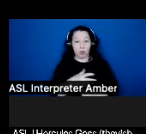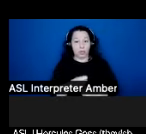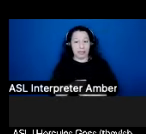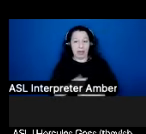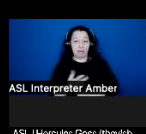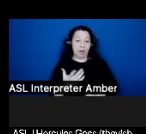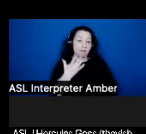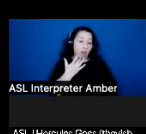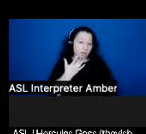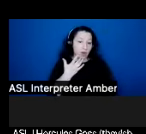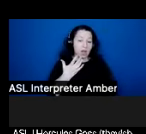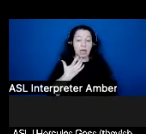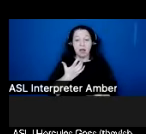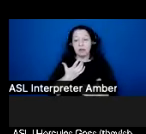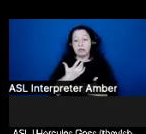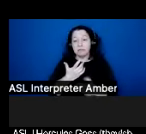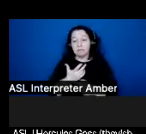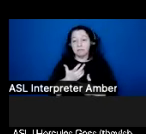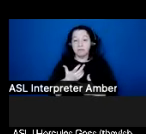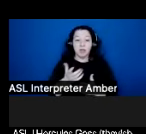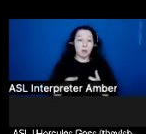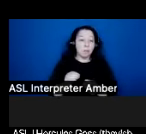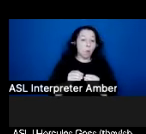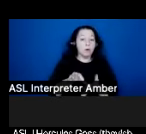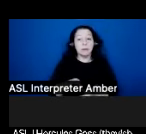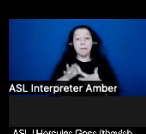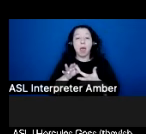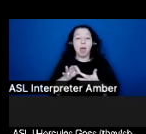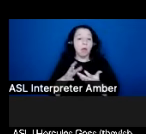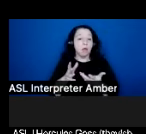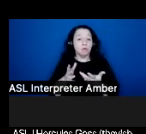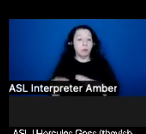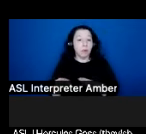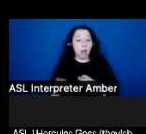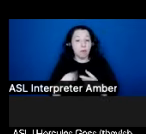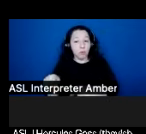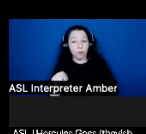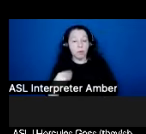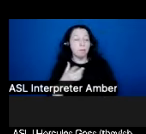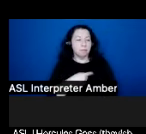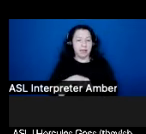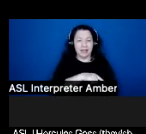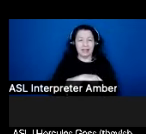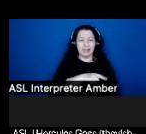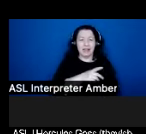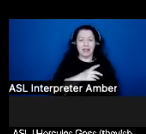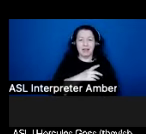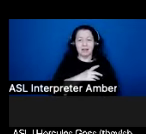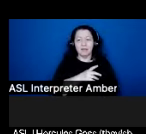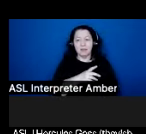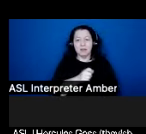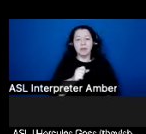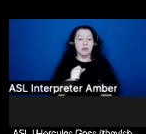or preferential treatment might then in turn also cause the ways that